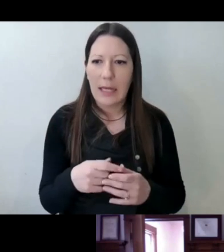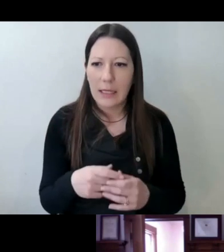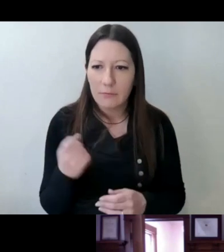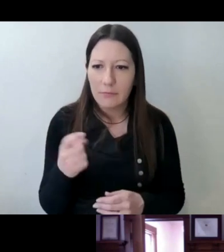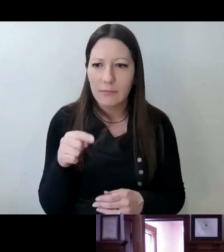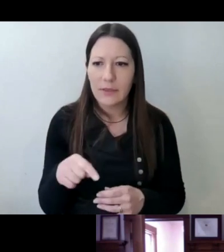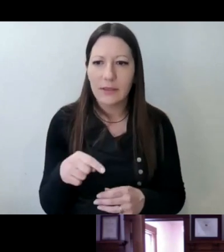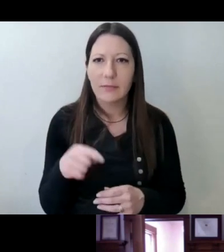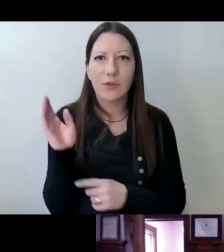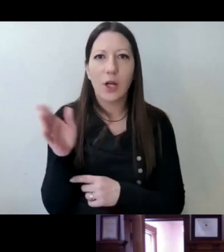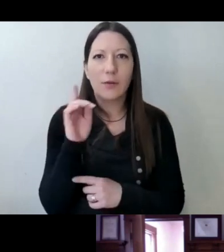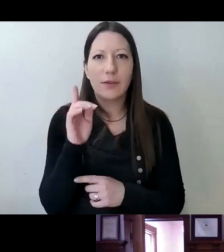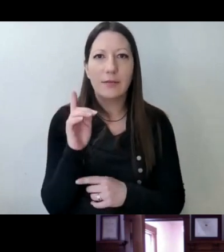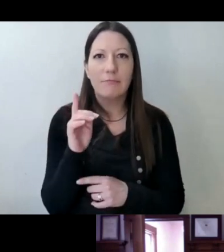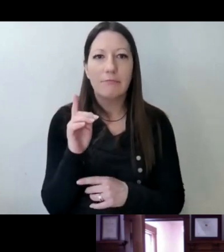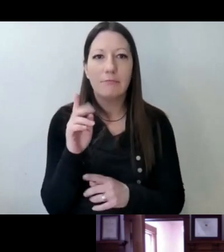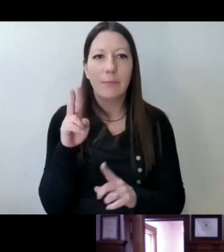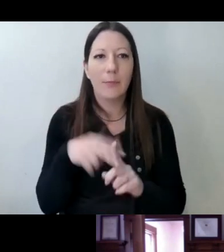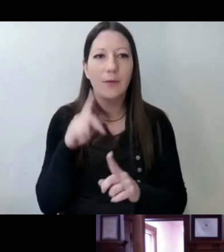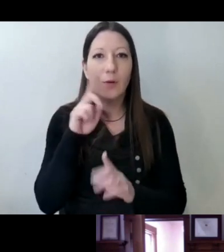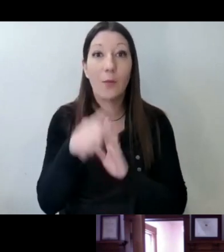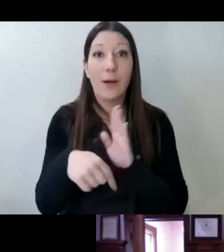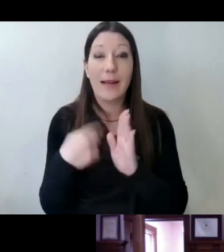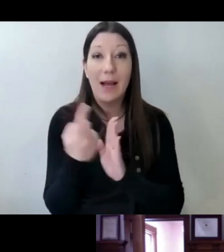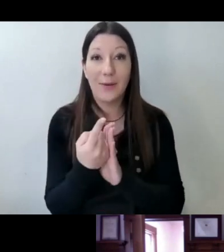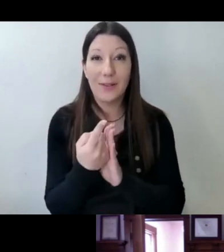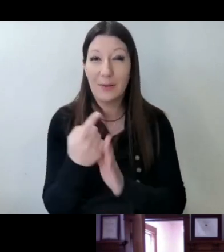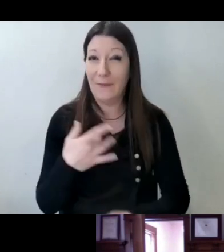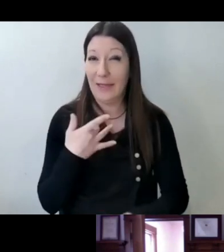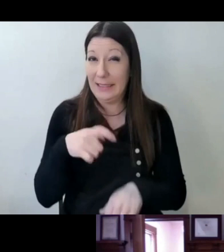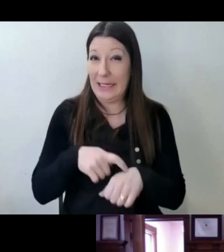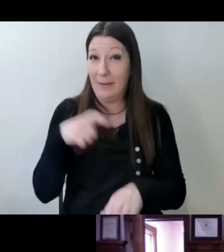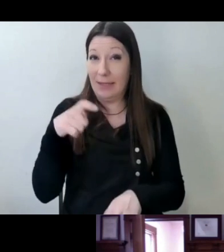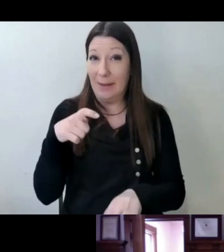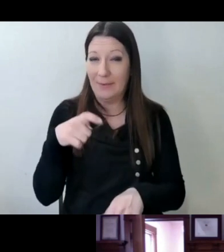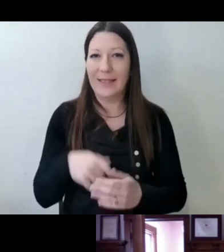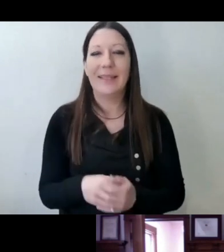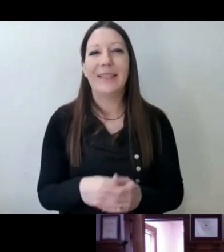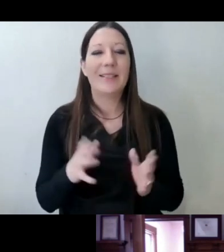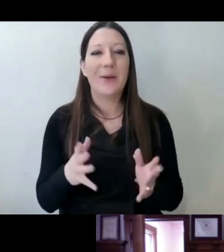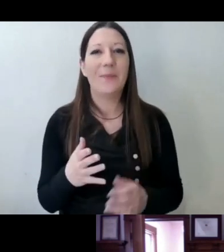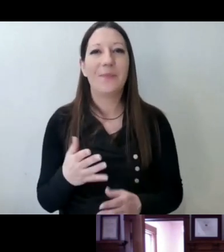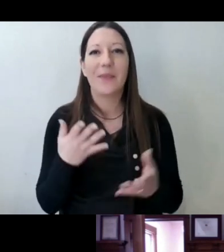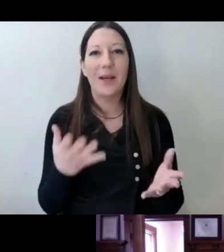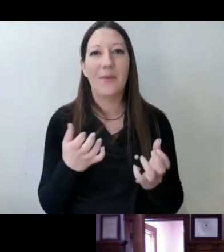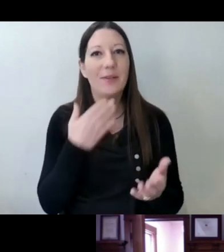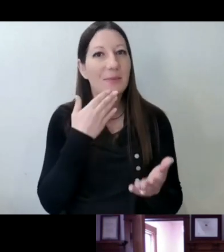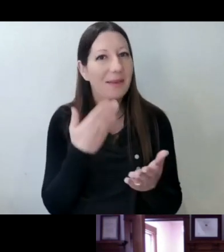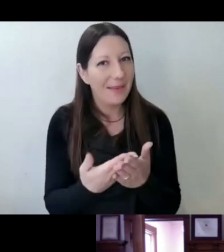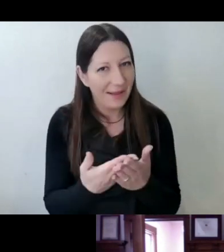anyway. So we're just about the end of our time here. So I'd like to thank everyone for all of